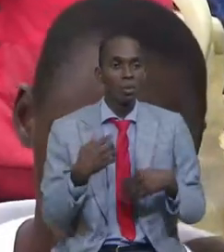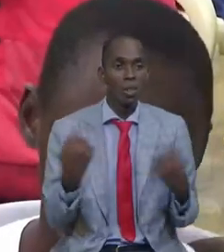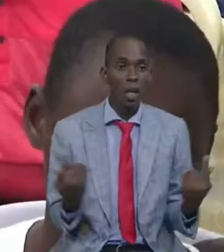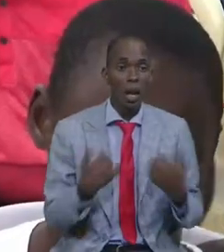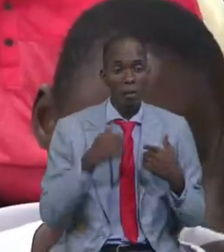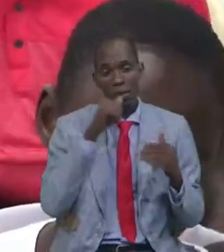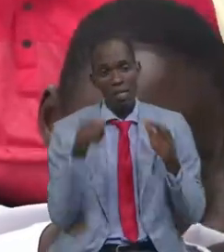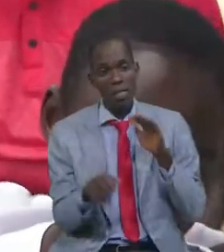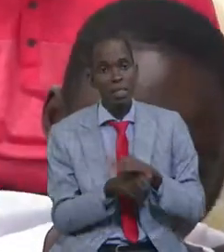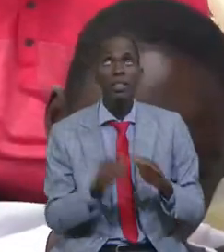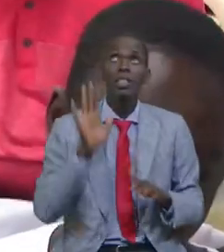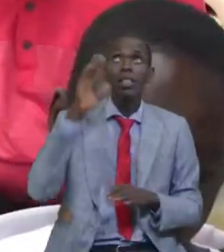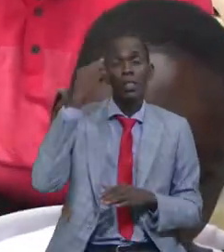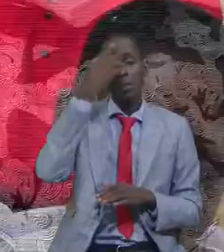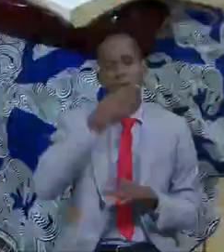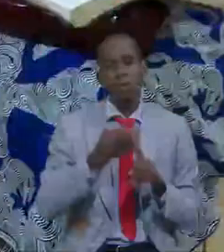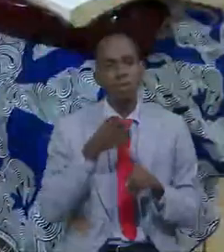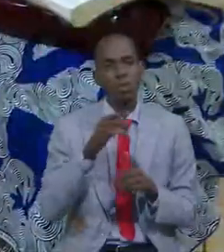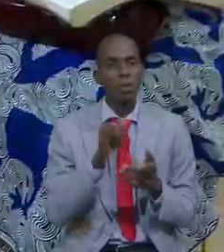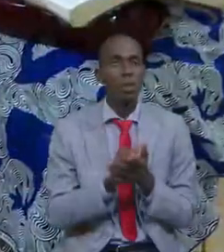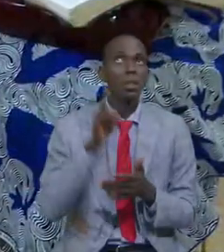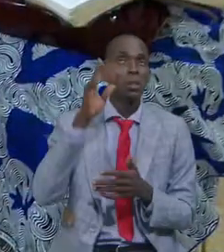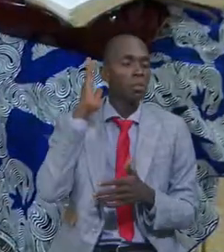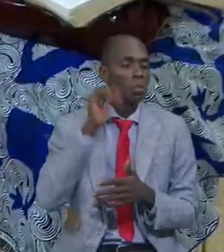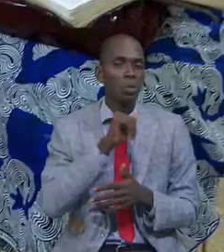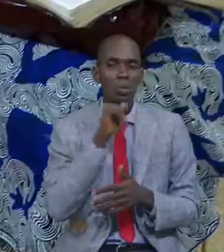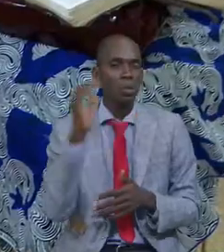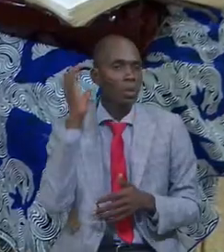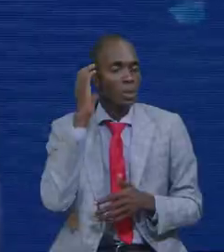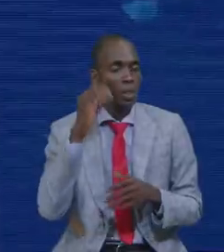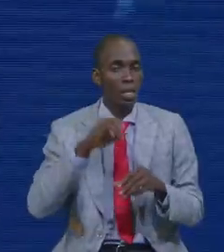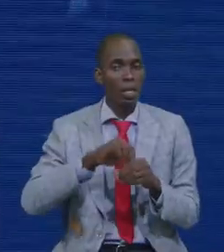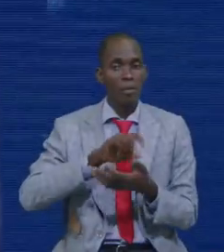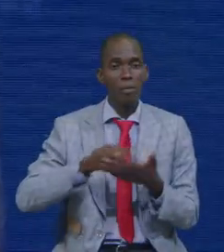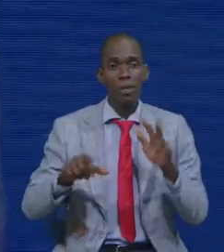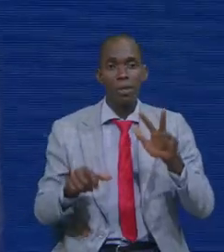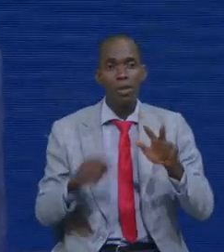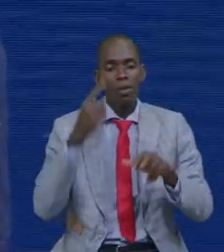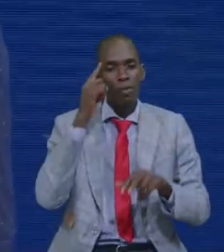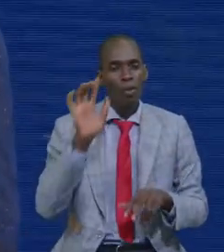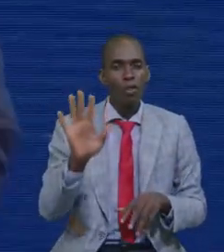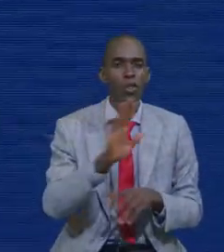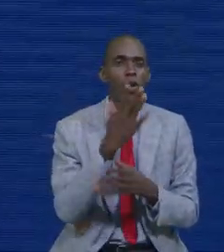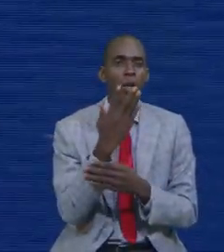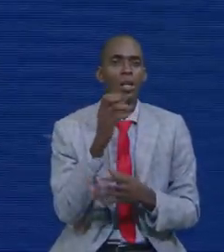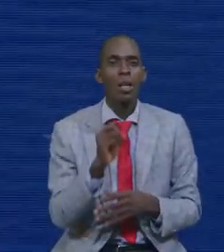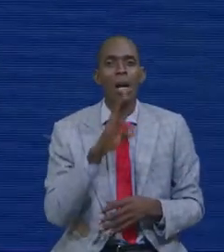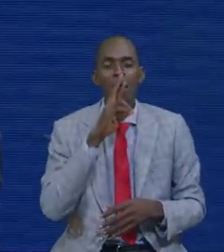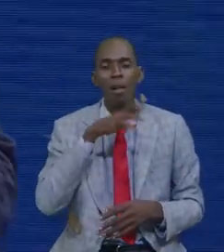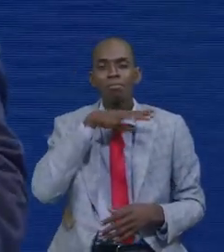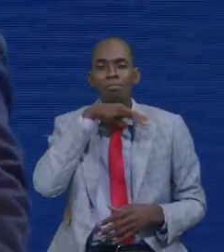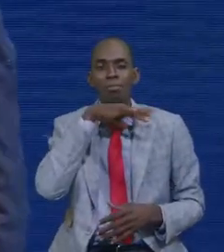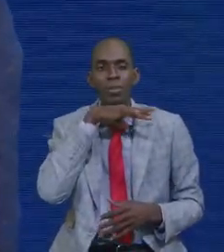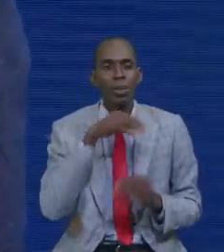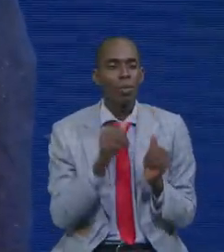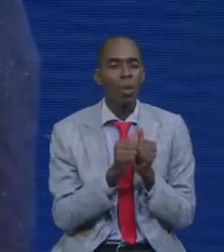not hear. Look at verse 3. It says in verse 3, for your hands are defiled